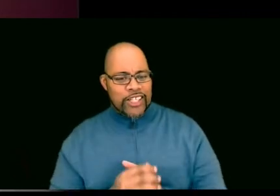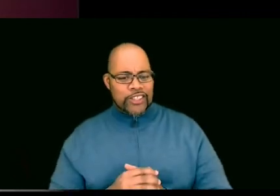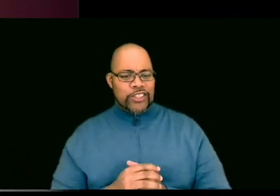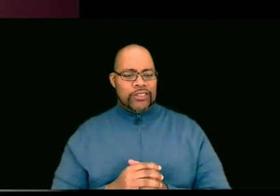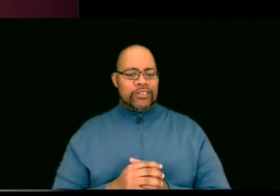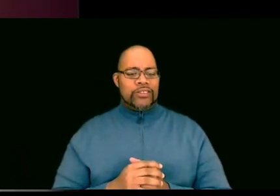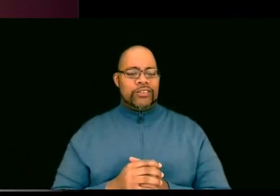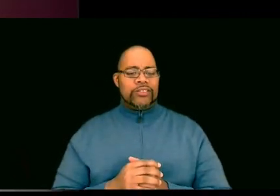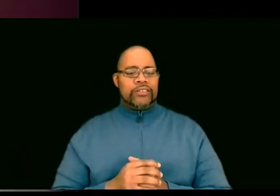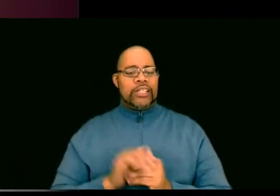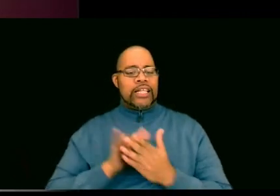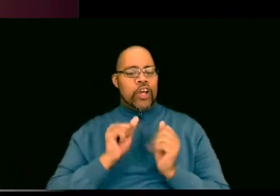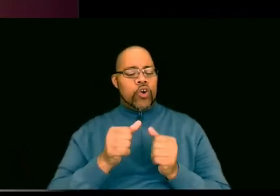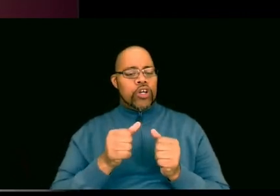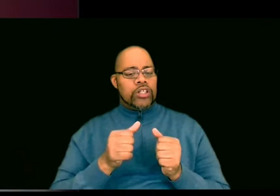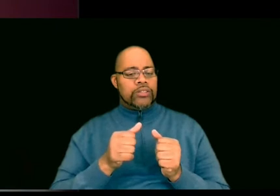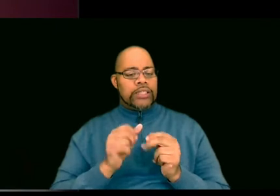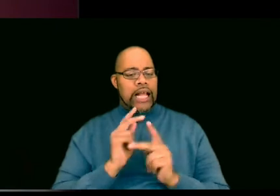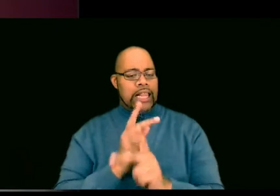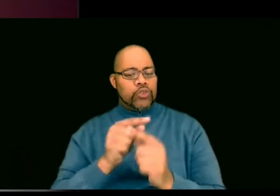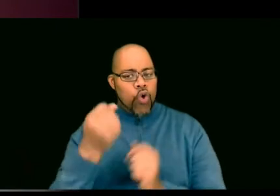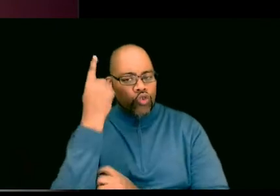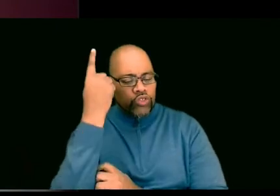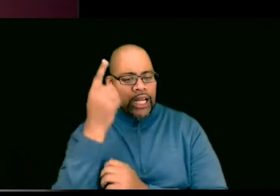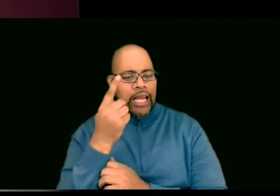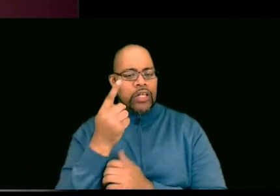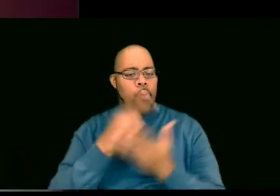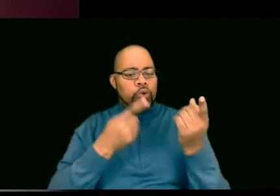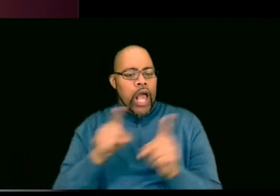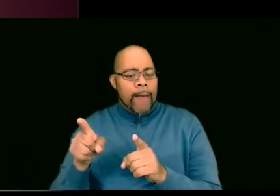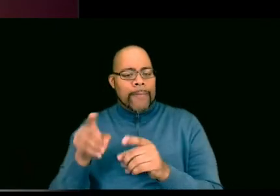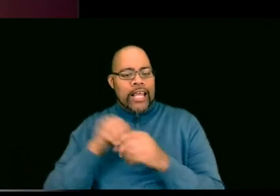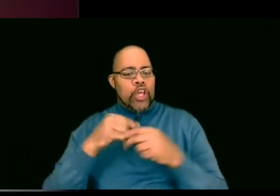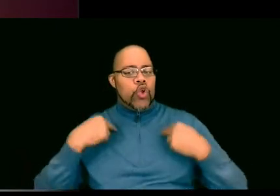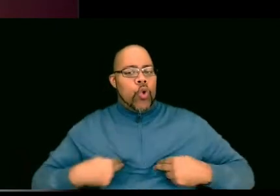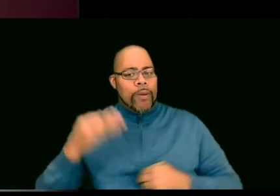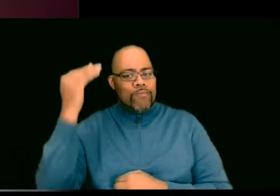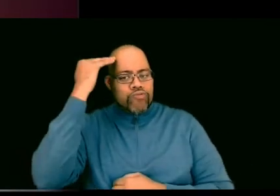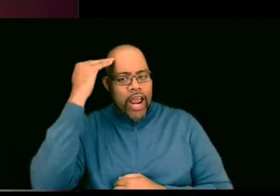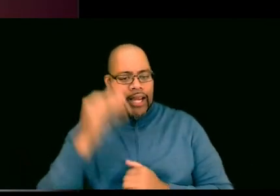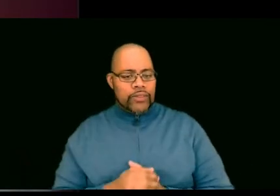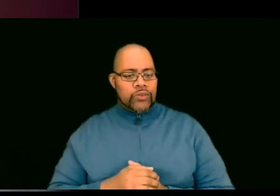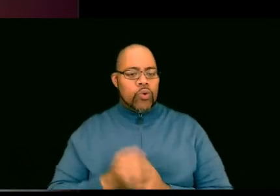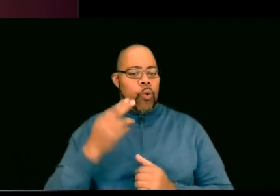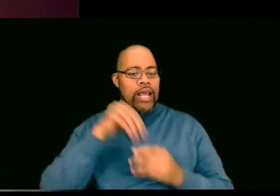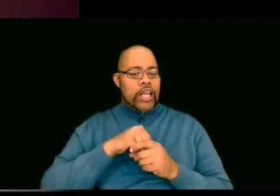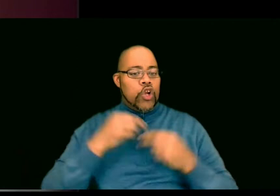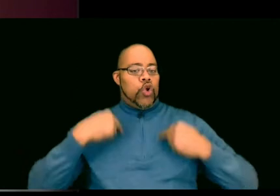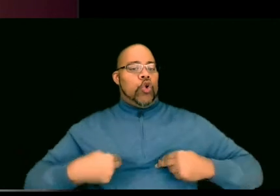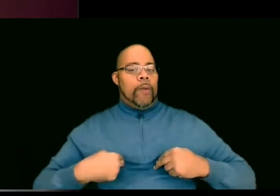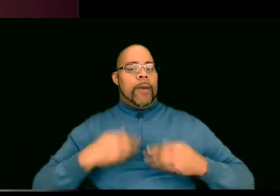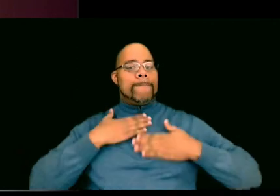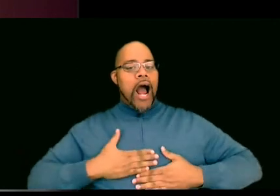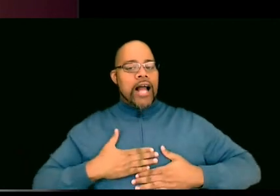manifestation, that could lend to understanding what was going on in the human brain or in